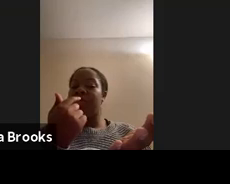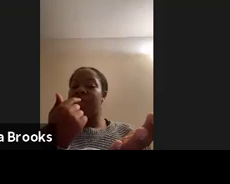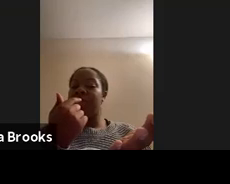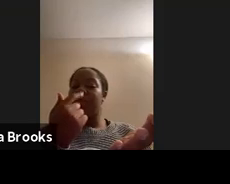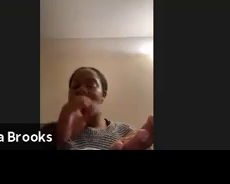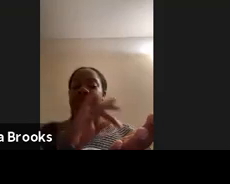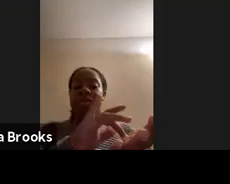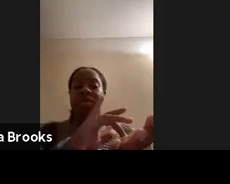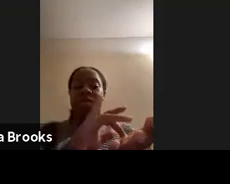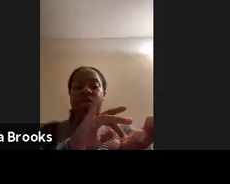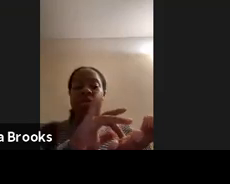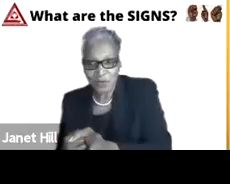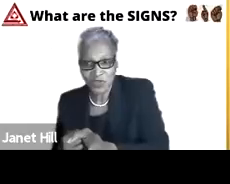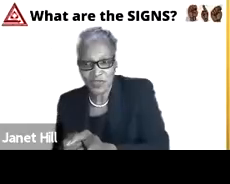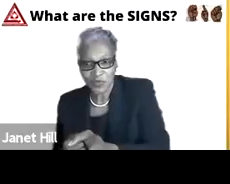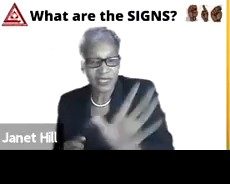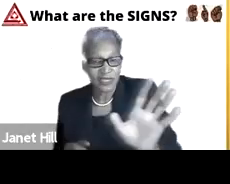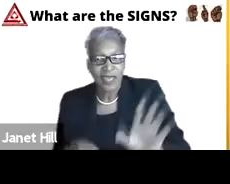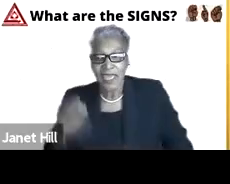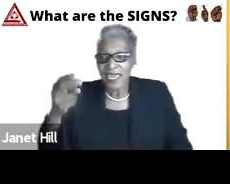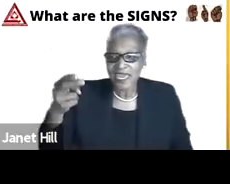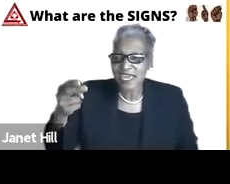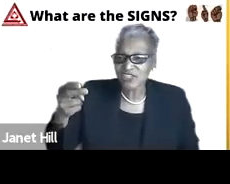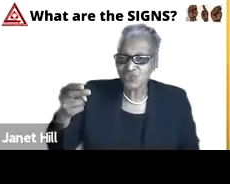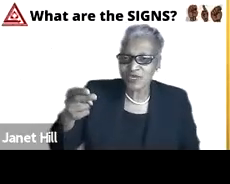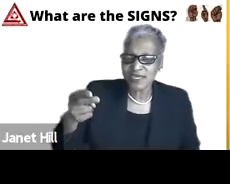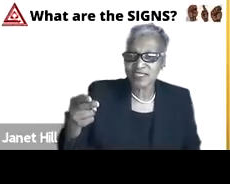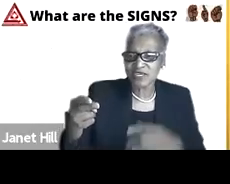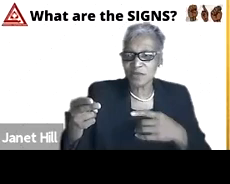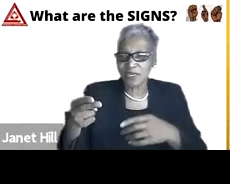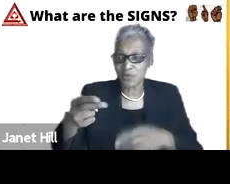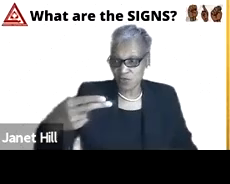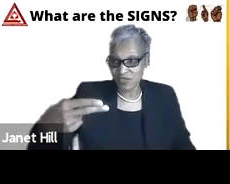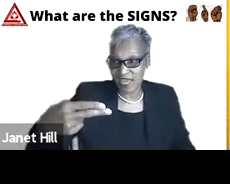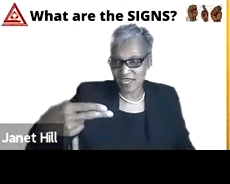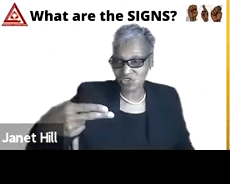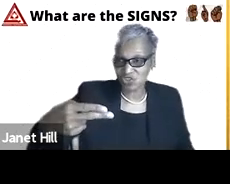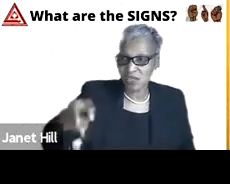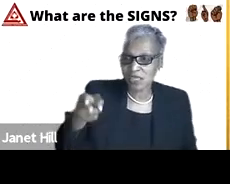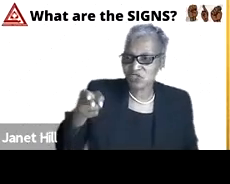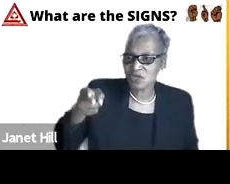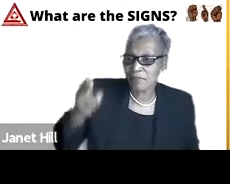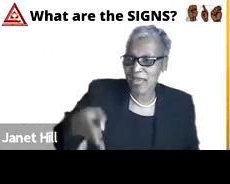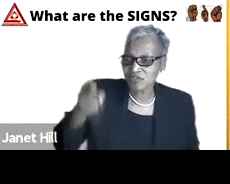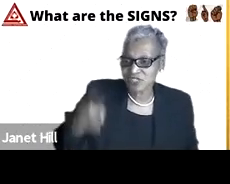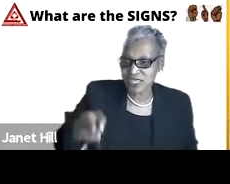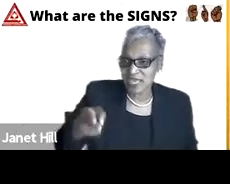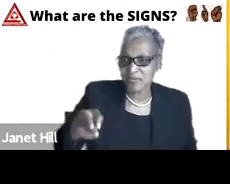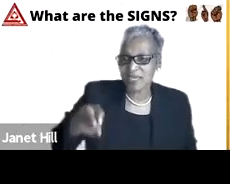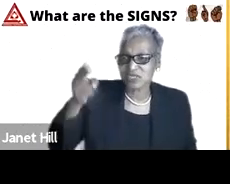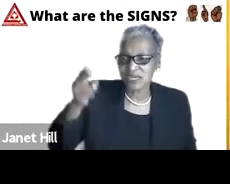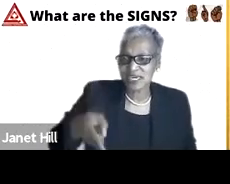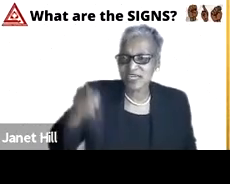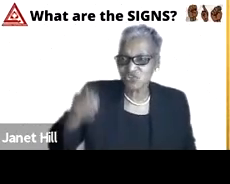Medicine. Mm-hmm. Now let's jump to the other one. History is going to be with an H. It's going to bounce in the